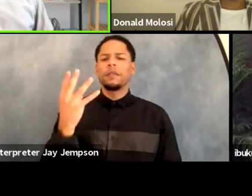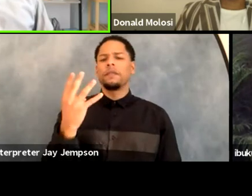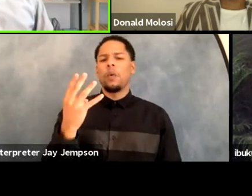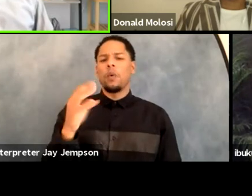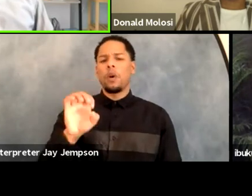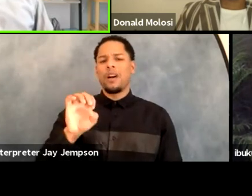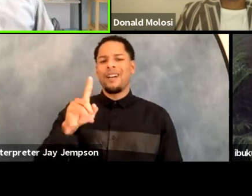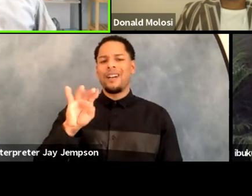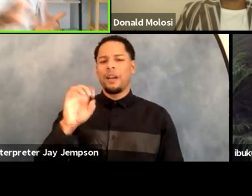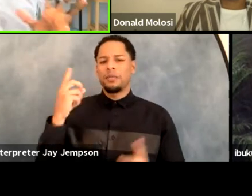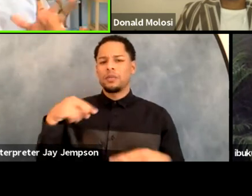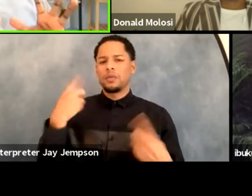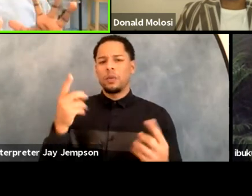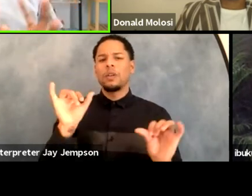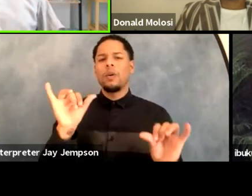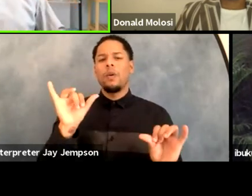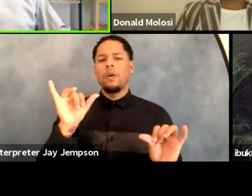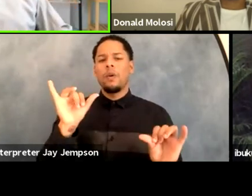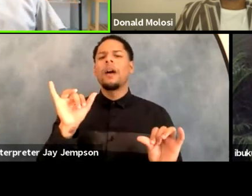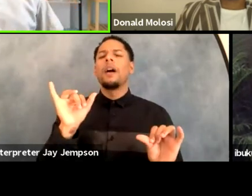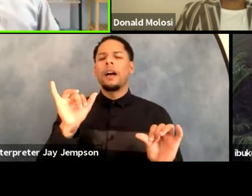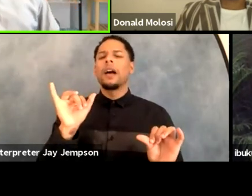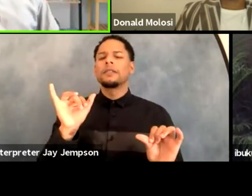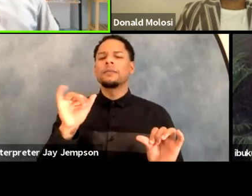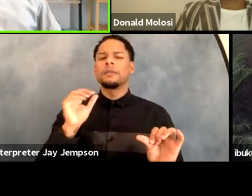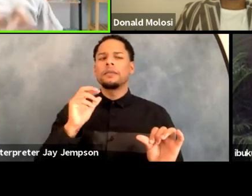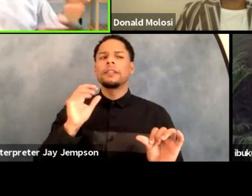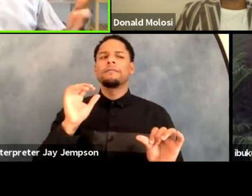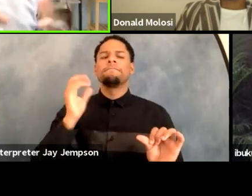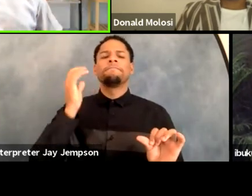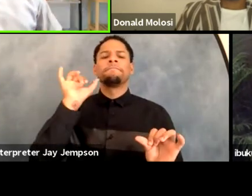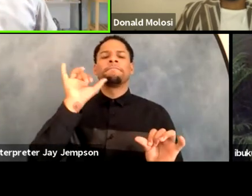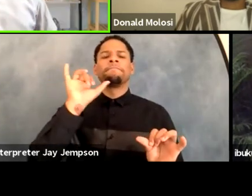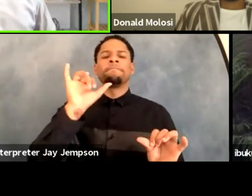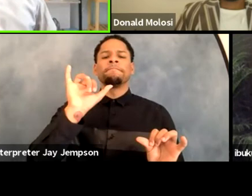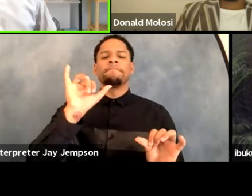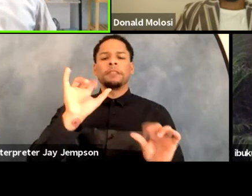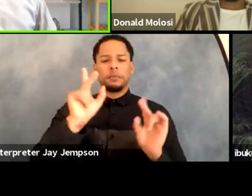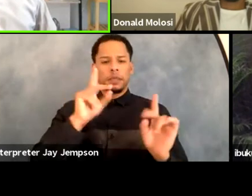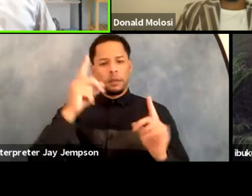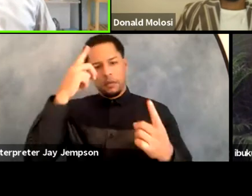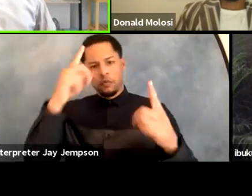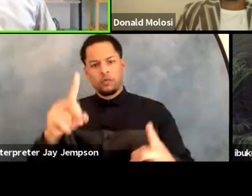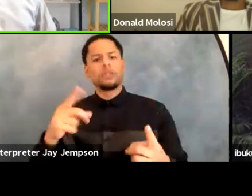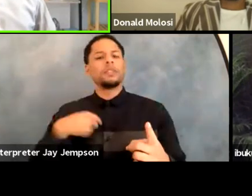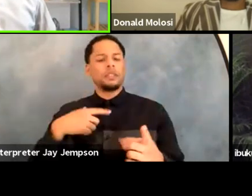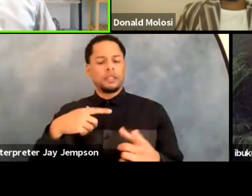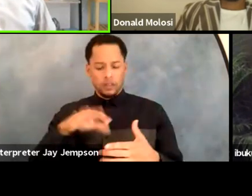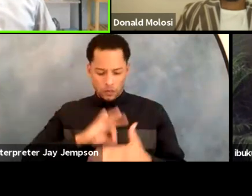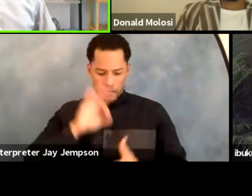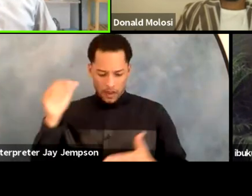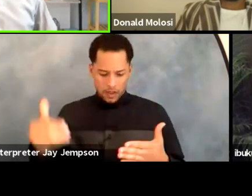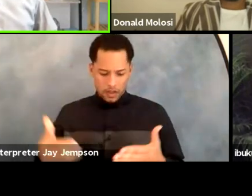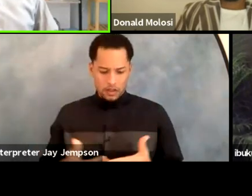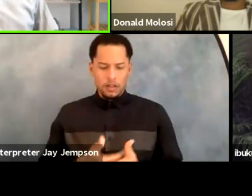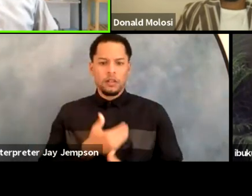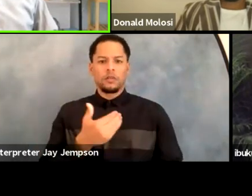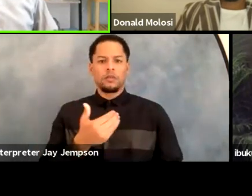bring this to an end, and we don't have questions so far. We've asked folks if there are questions, please pass it across. We'll be happy to answer